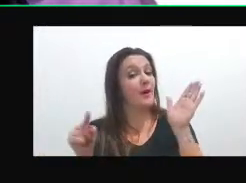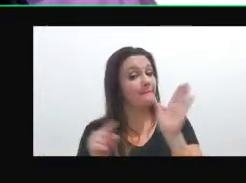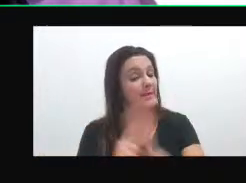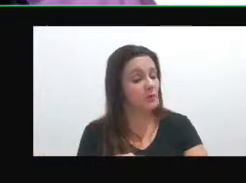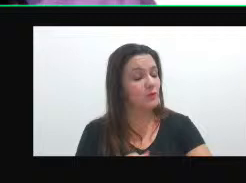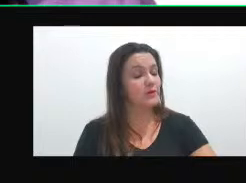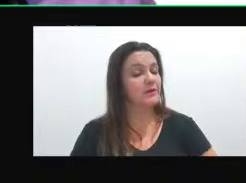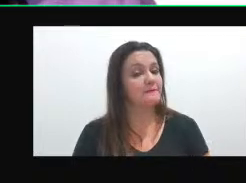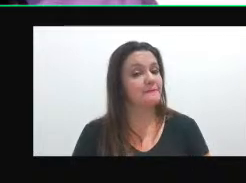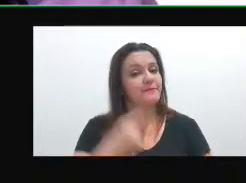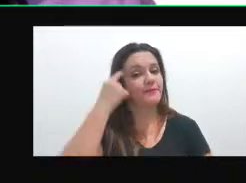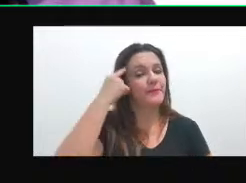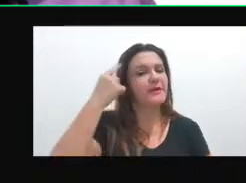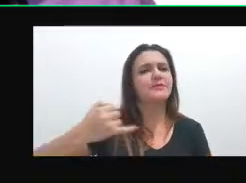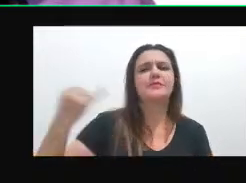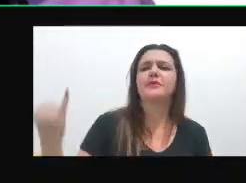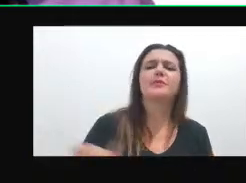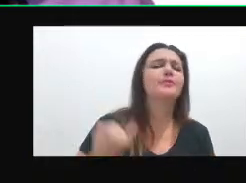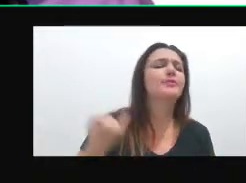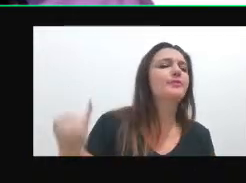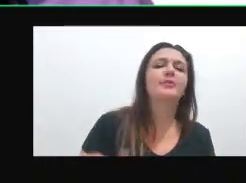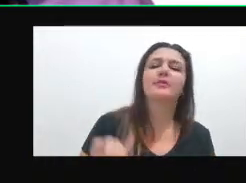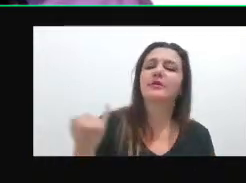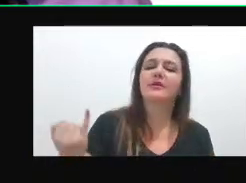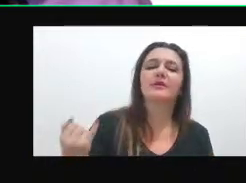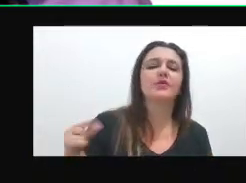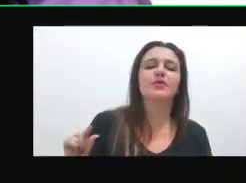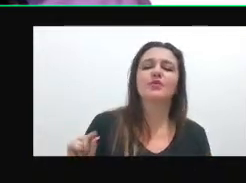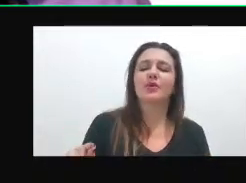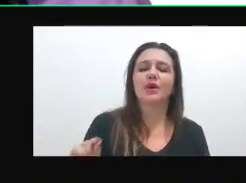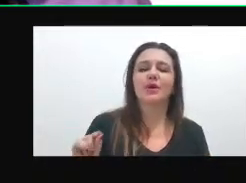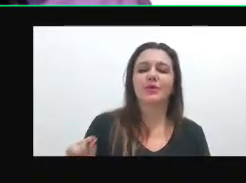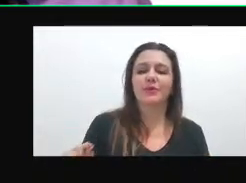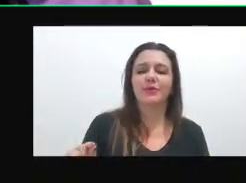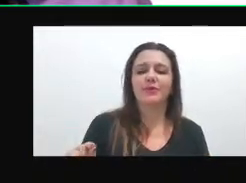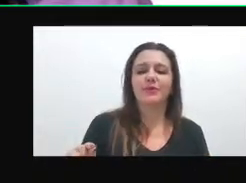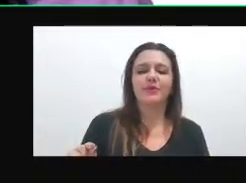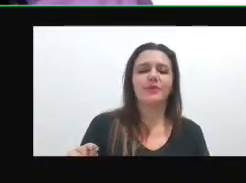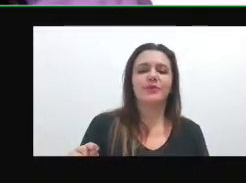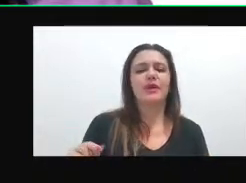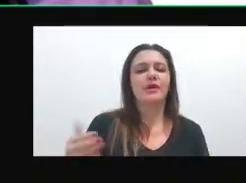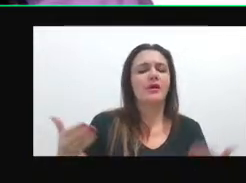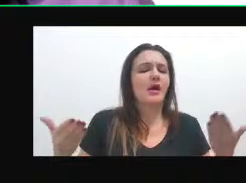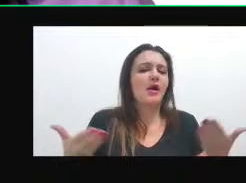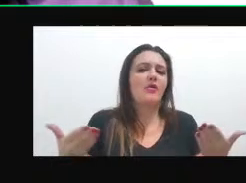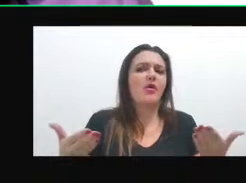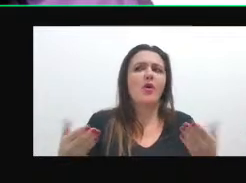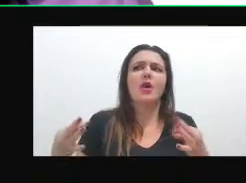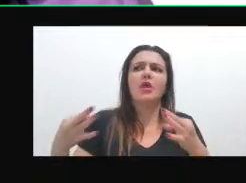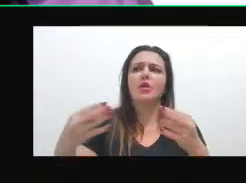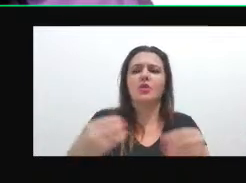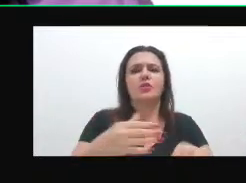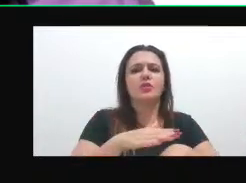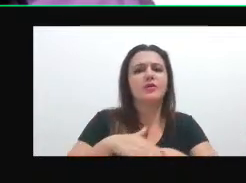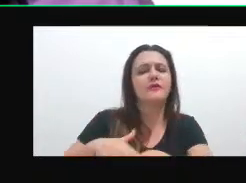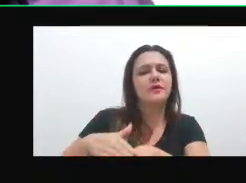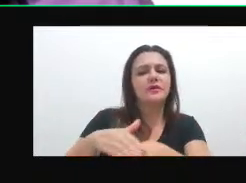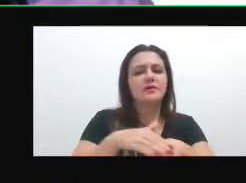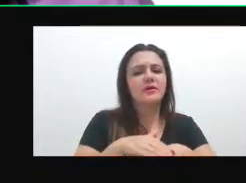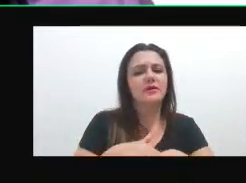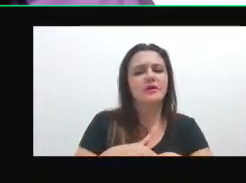what everyone listening now is doing, is trying to find out more by listening to other people,